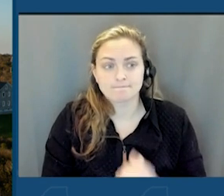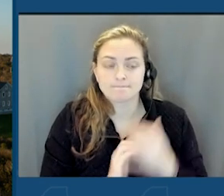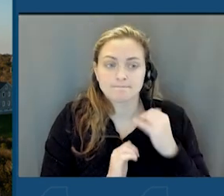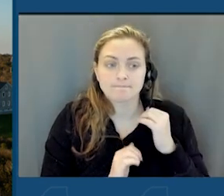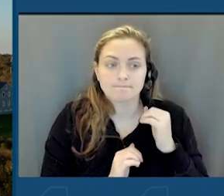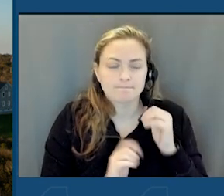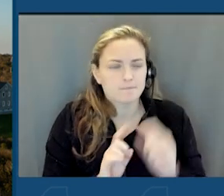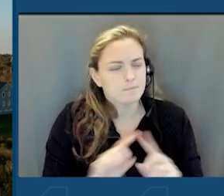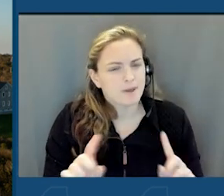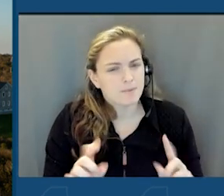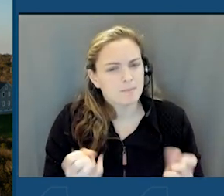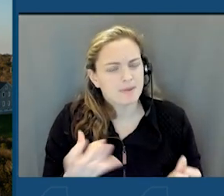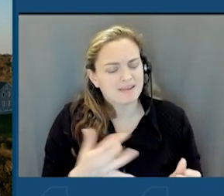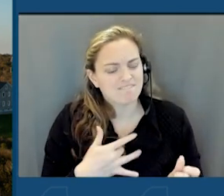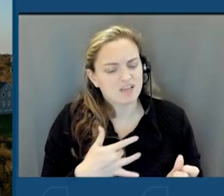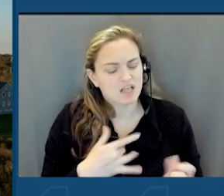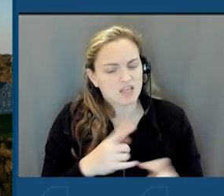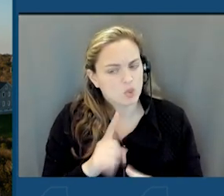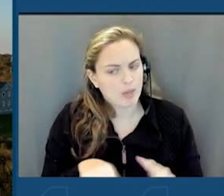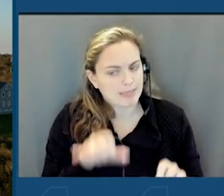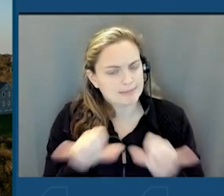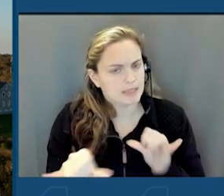many feel shut out.